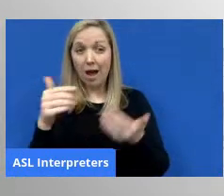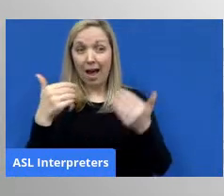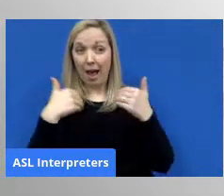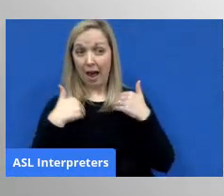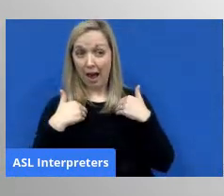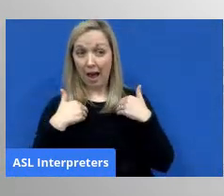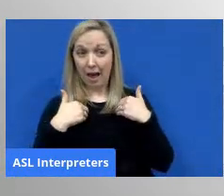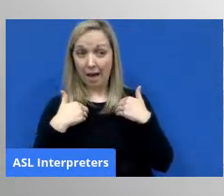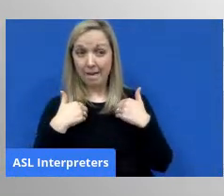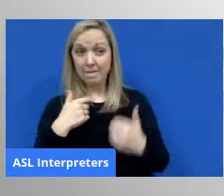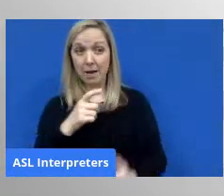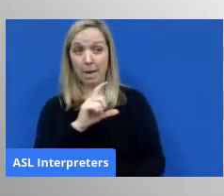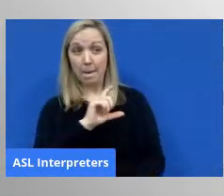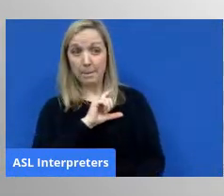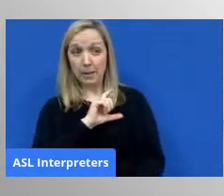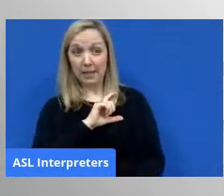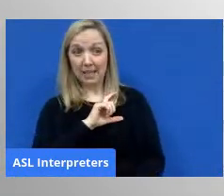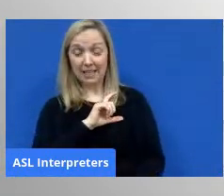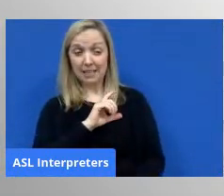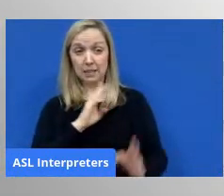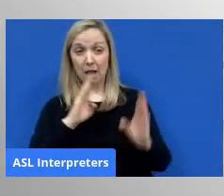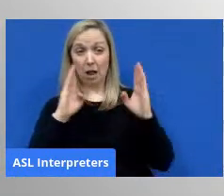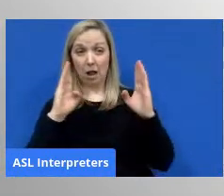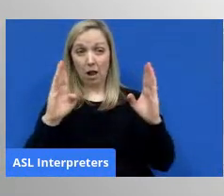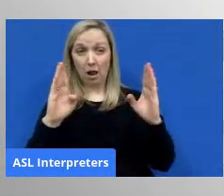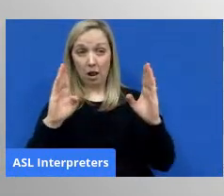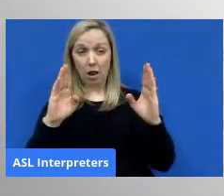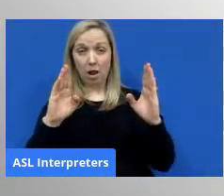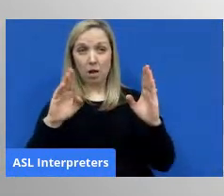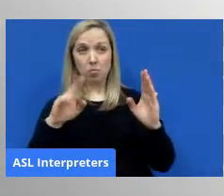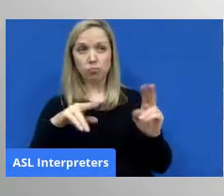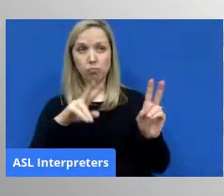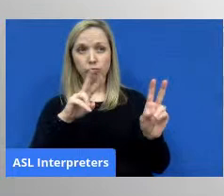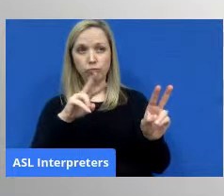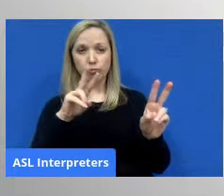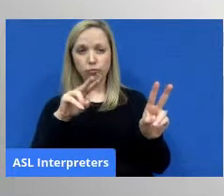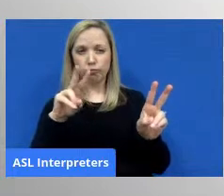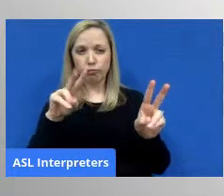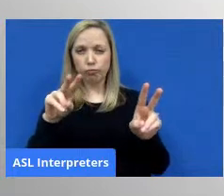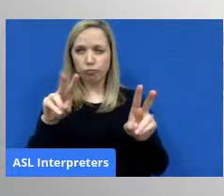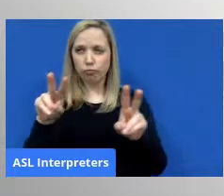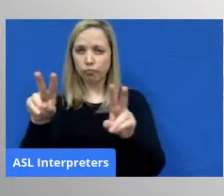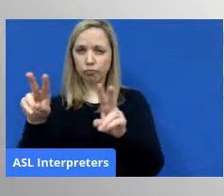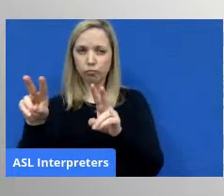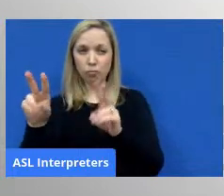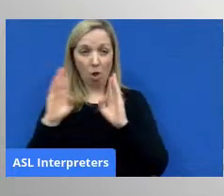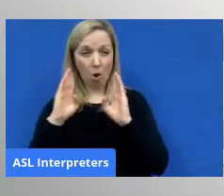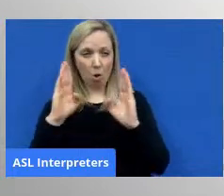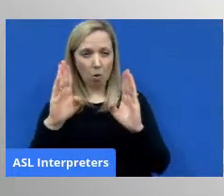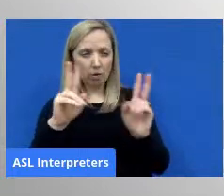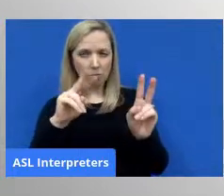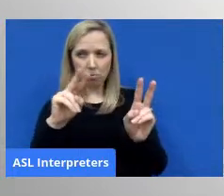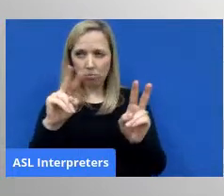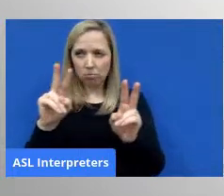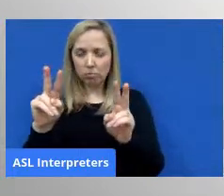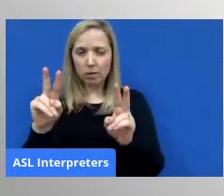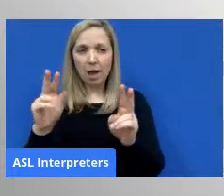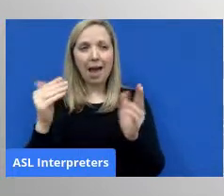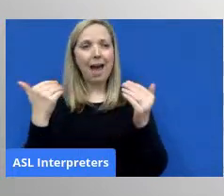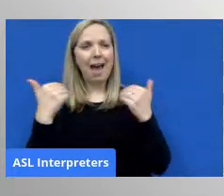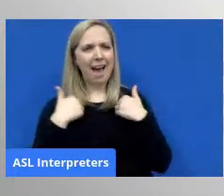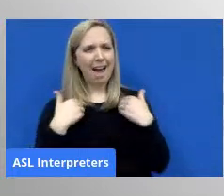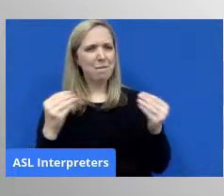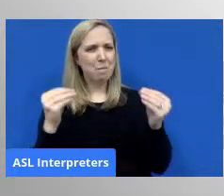police walking the hallways do have higher instances of arrests